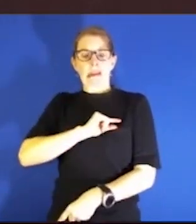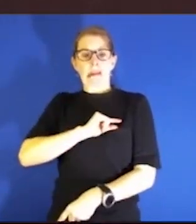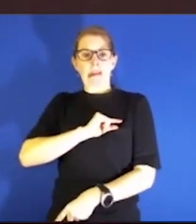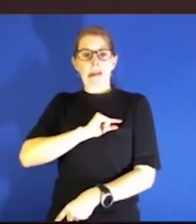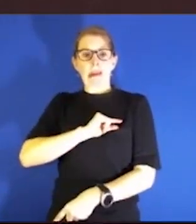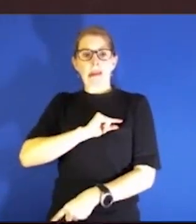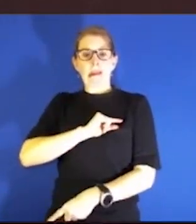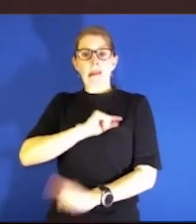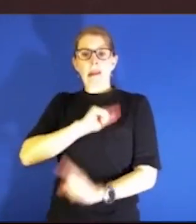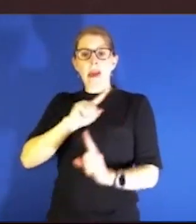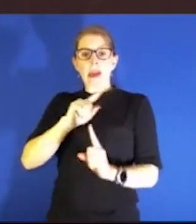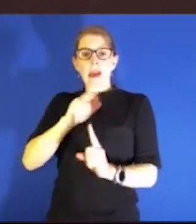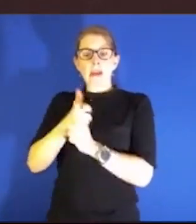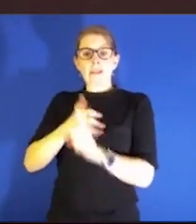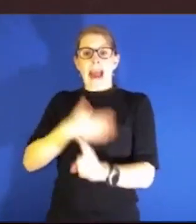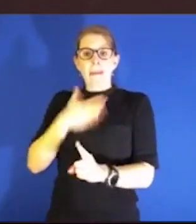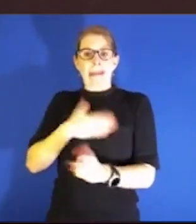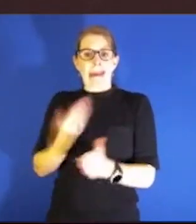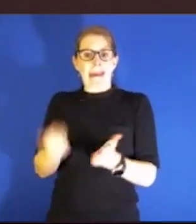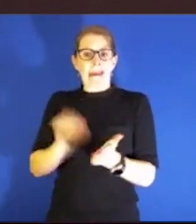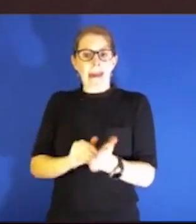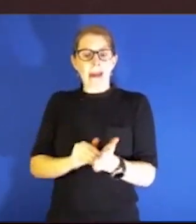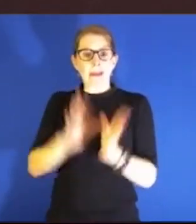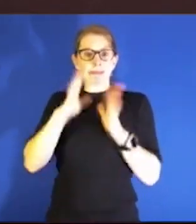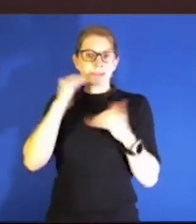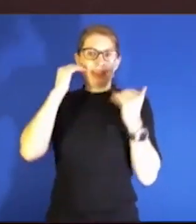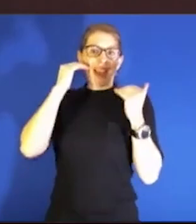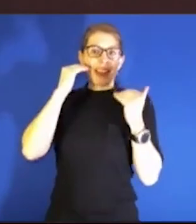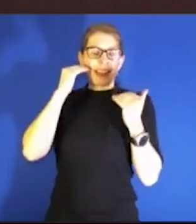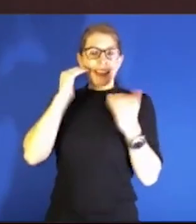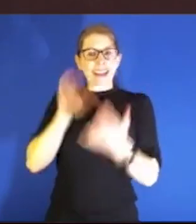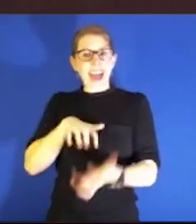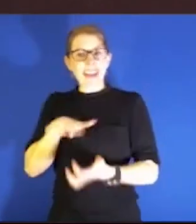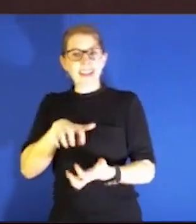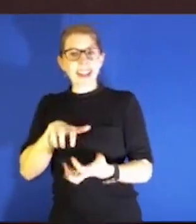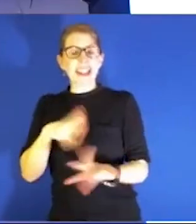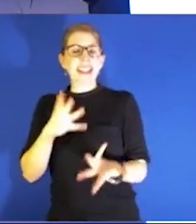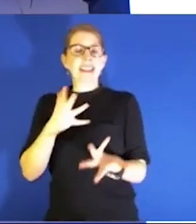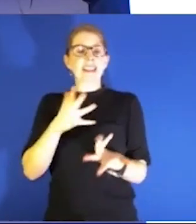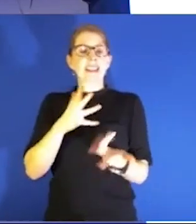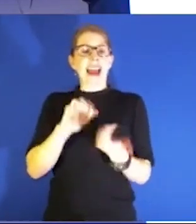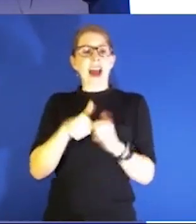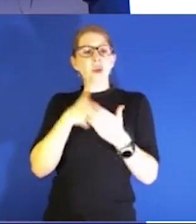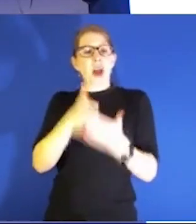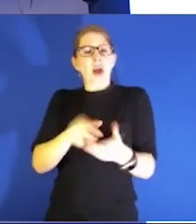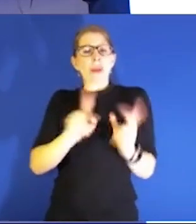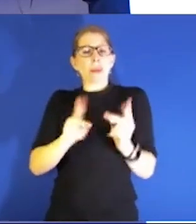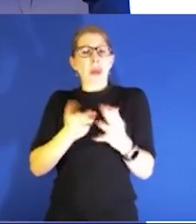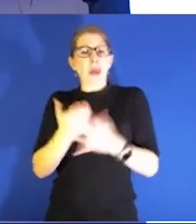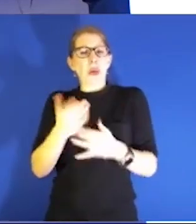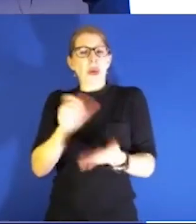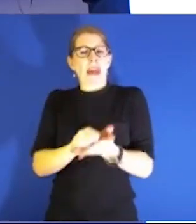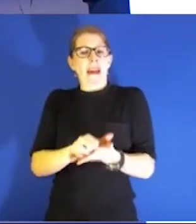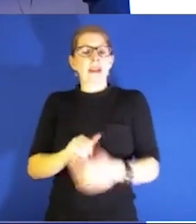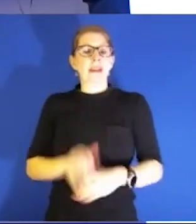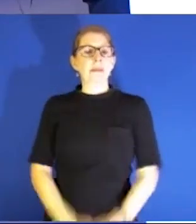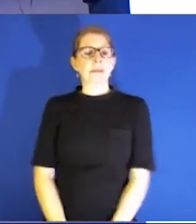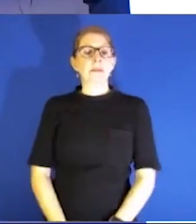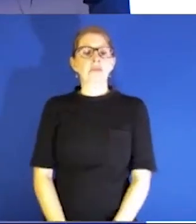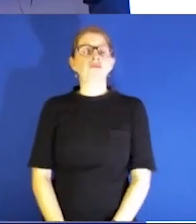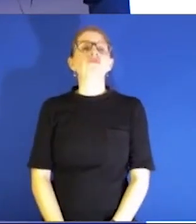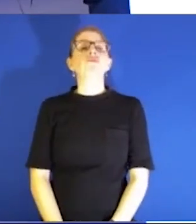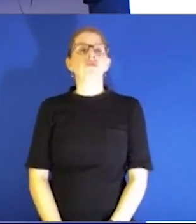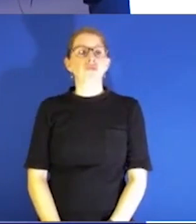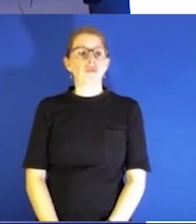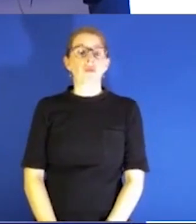being happy again and smiling and laughing. And how do you help people through that? Yeah, that's a